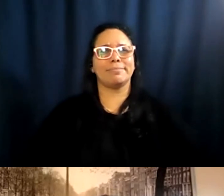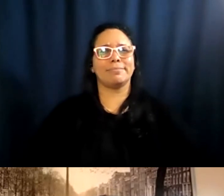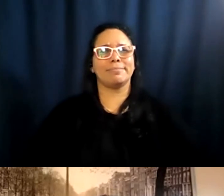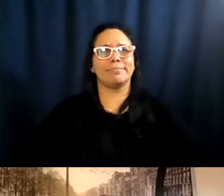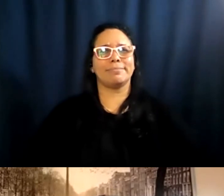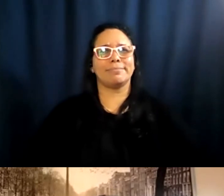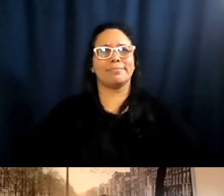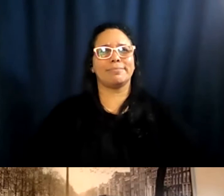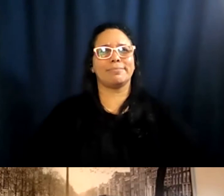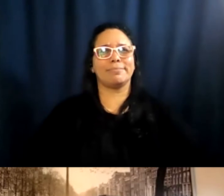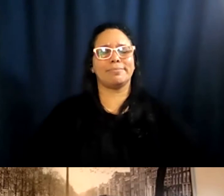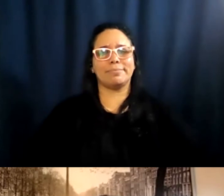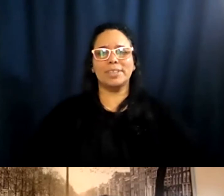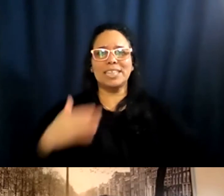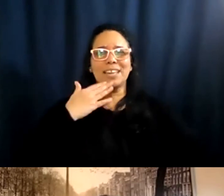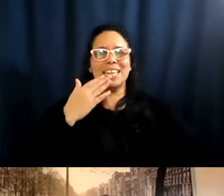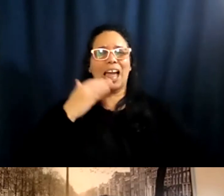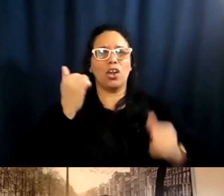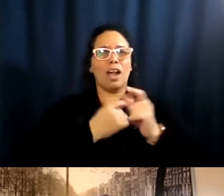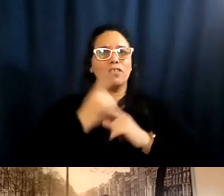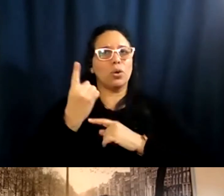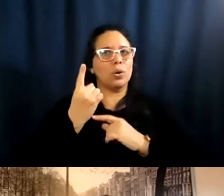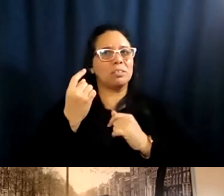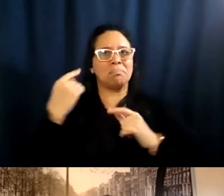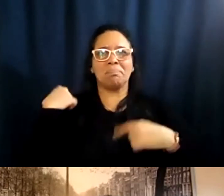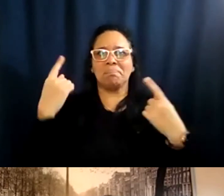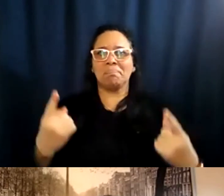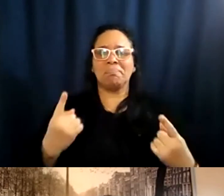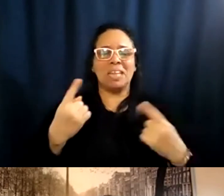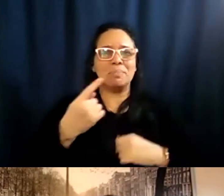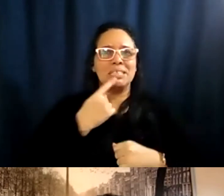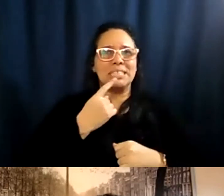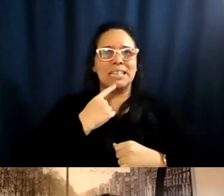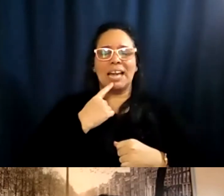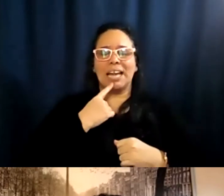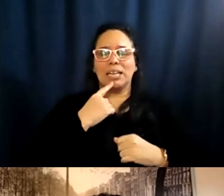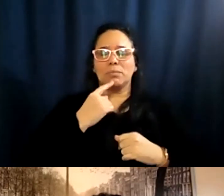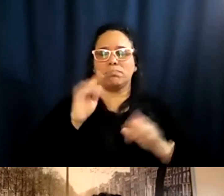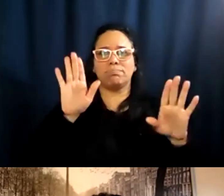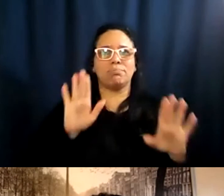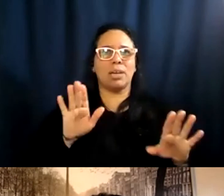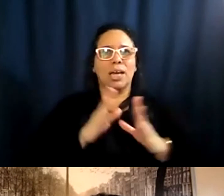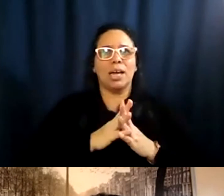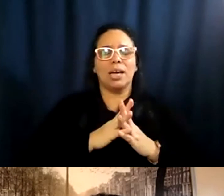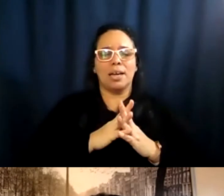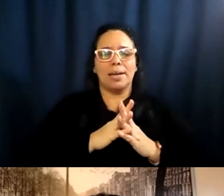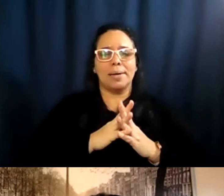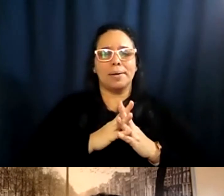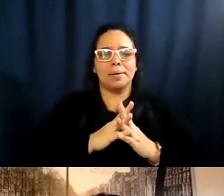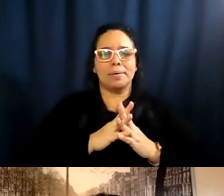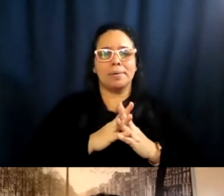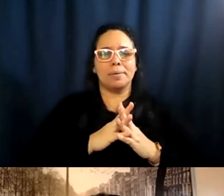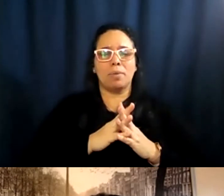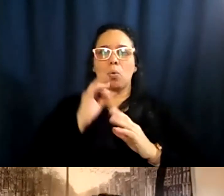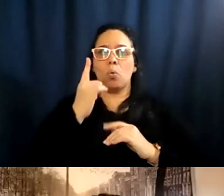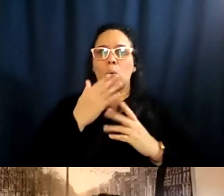Yeah, thank you everyone for everything's been said, has been so insightful. And I think as I hear everything, one of the things that